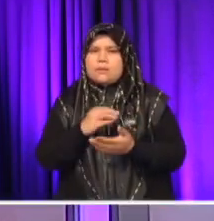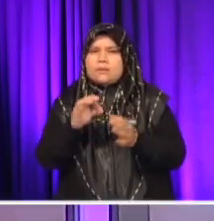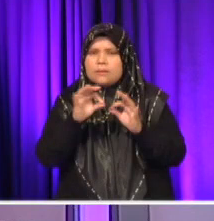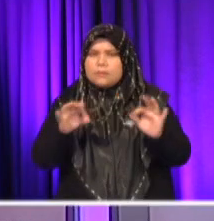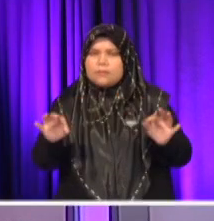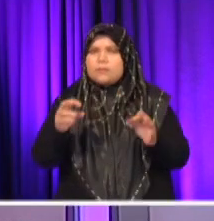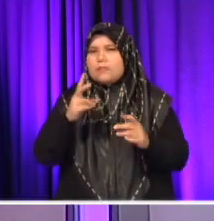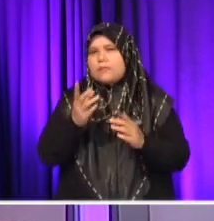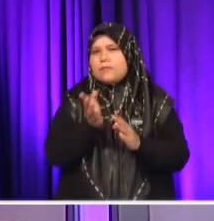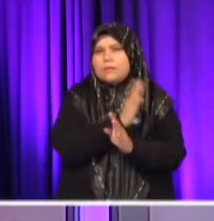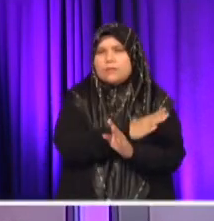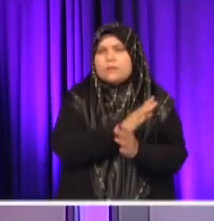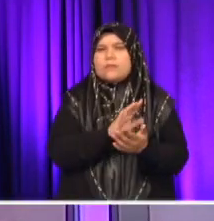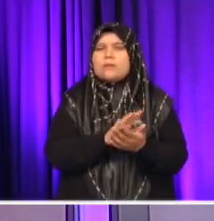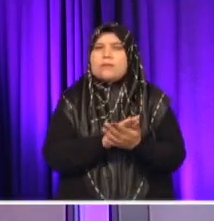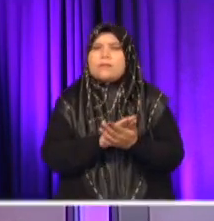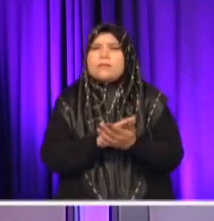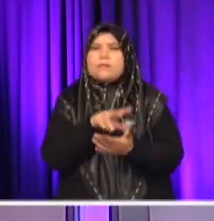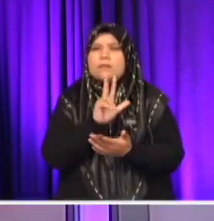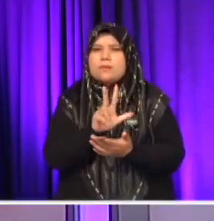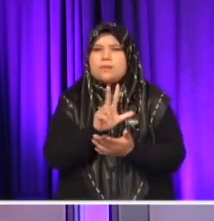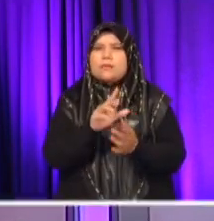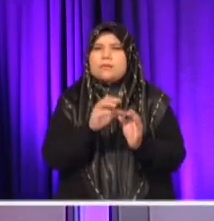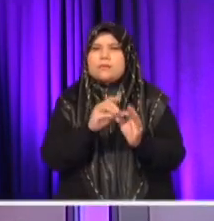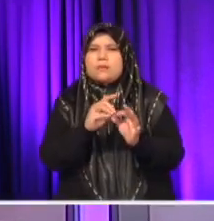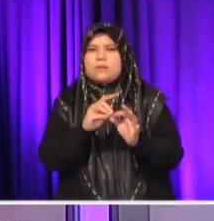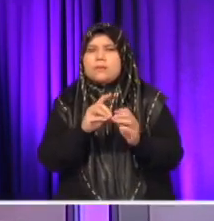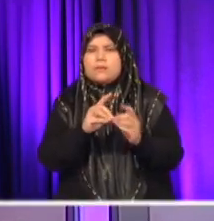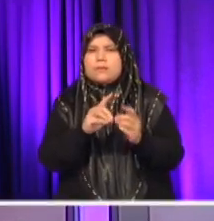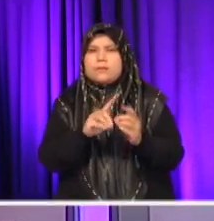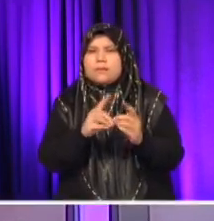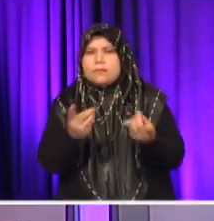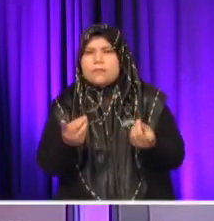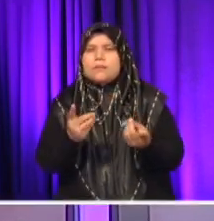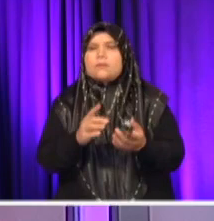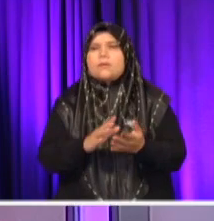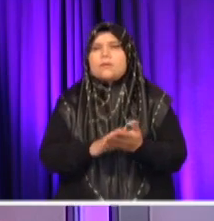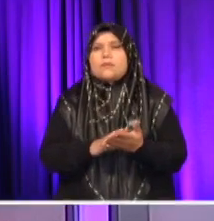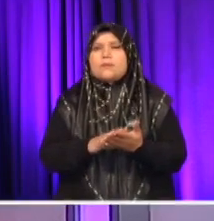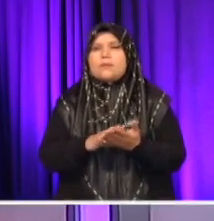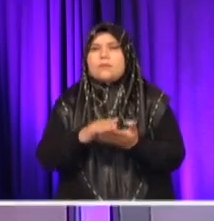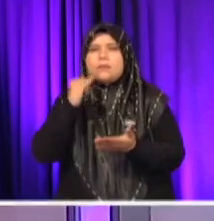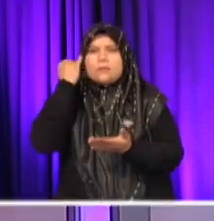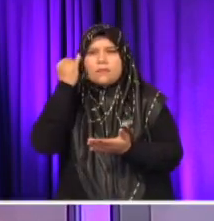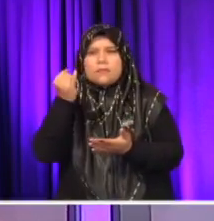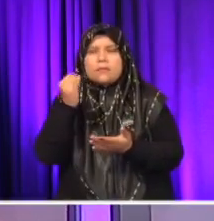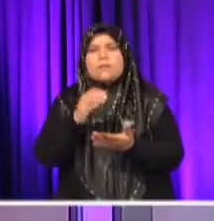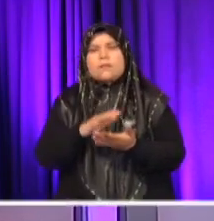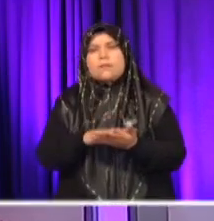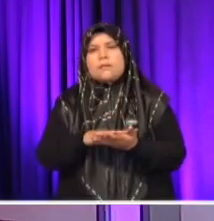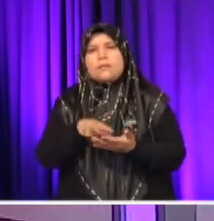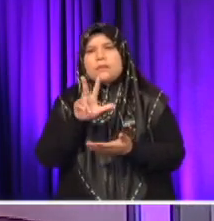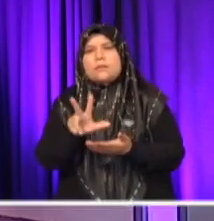right? Okay. Yeah. It's just that you have to process 3 different main information. Yeah. Okay. Okay. So these 3 texts are talking about